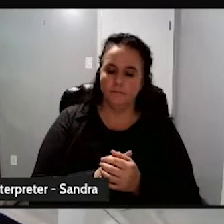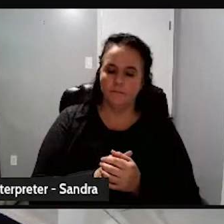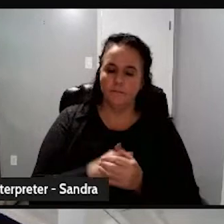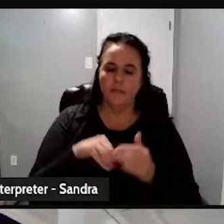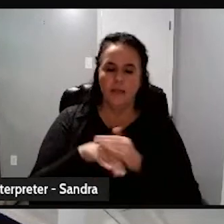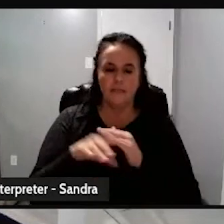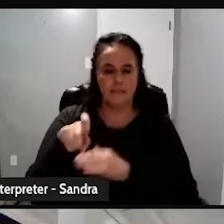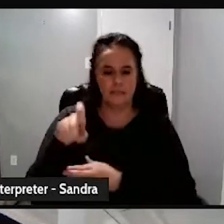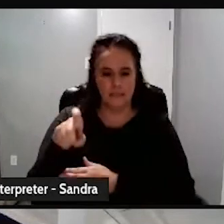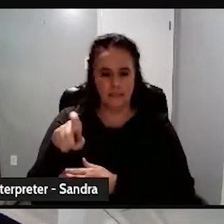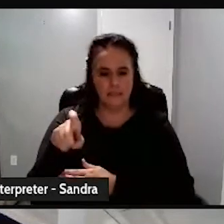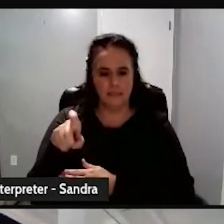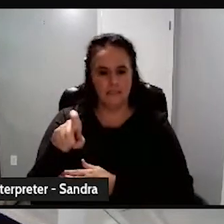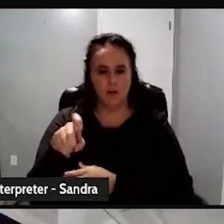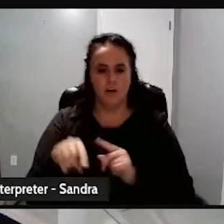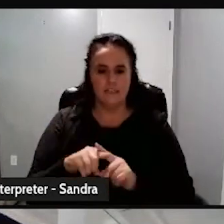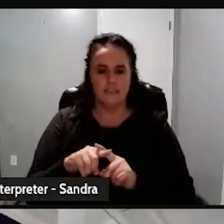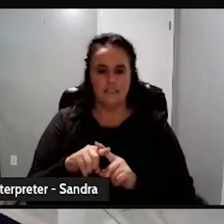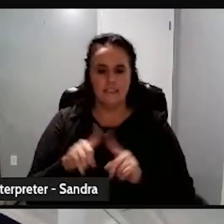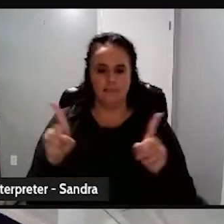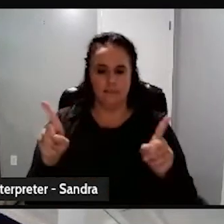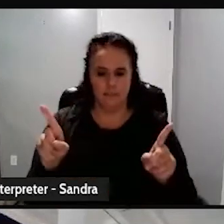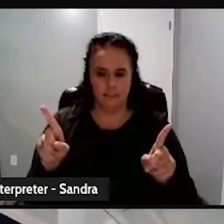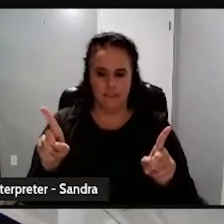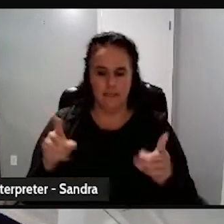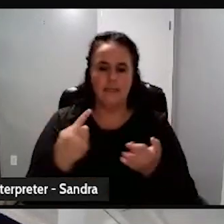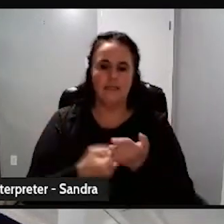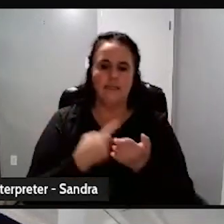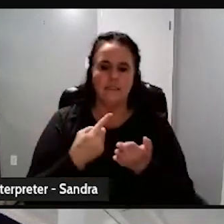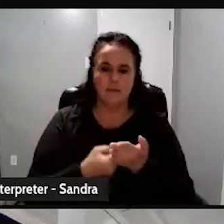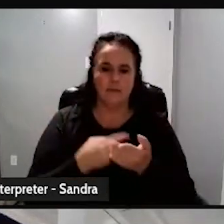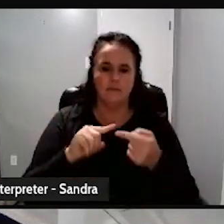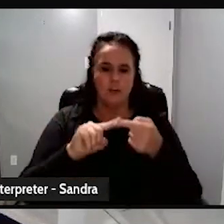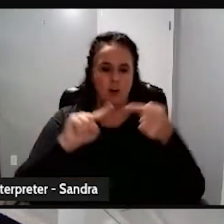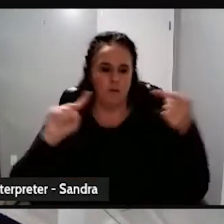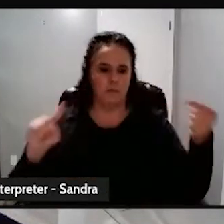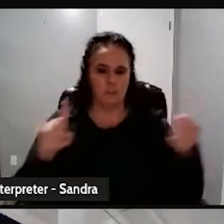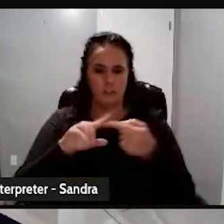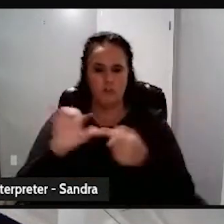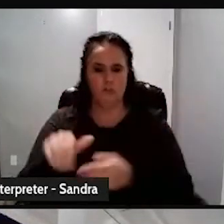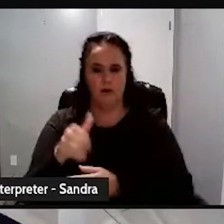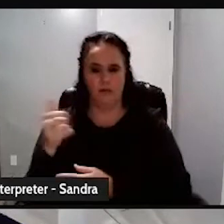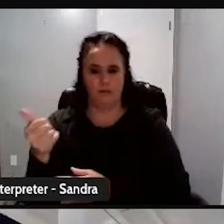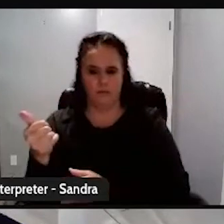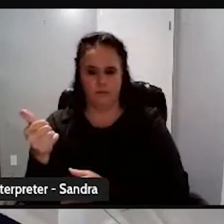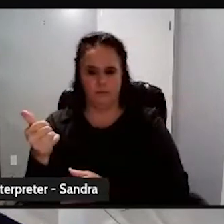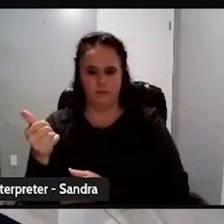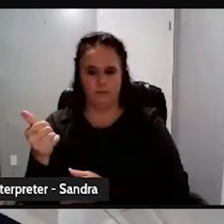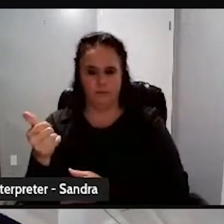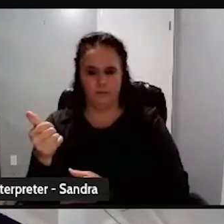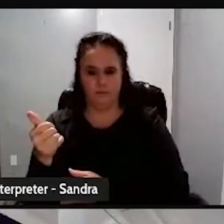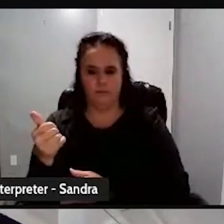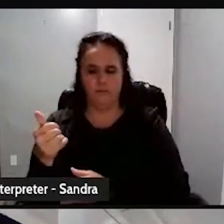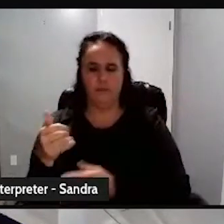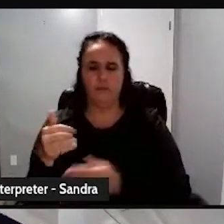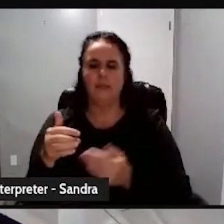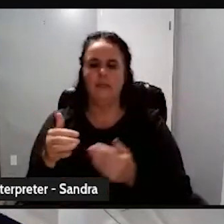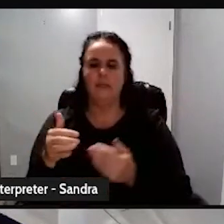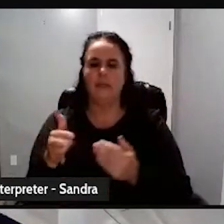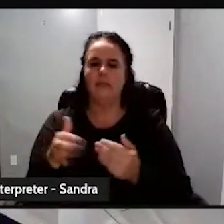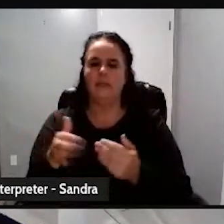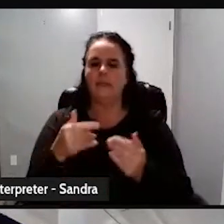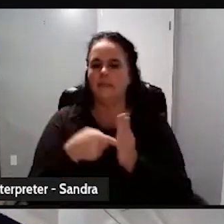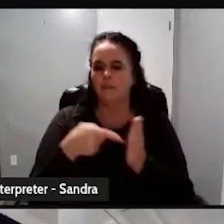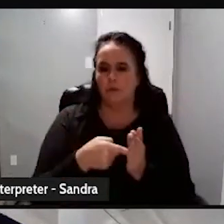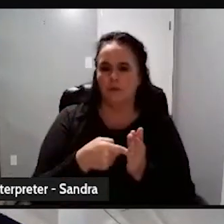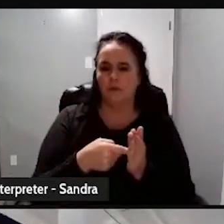needs are completely different and sometimes in opposition to each other. For a really easy example, Yvette's access